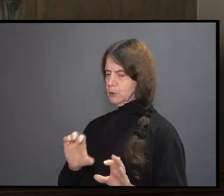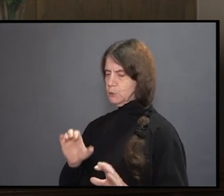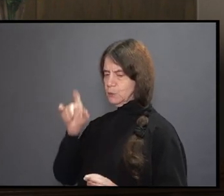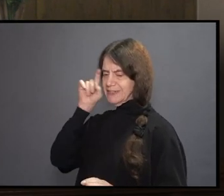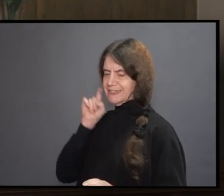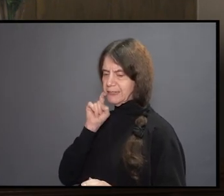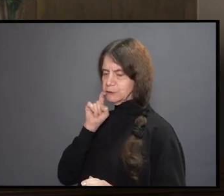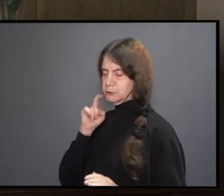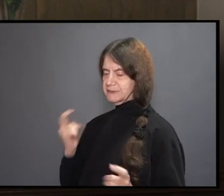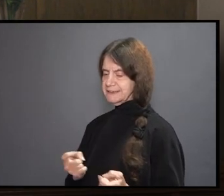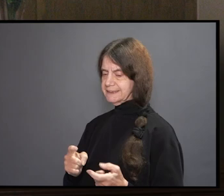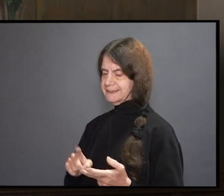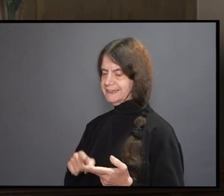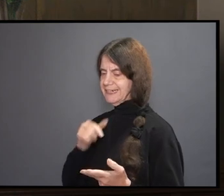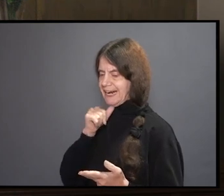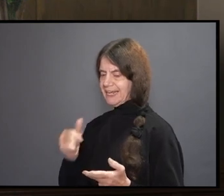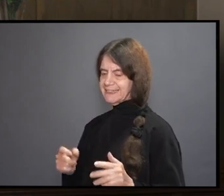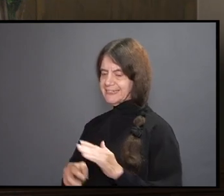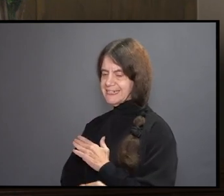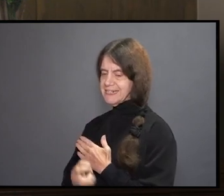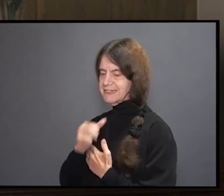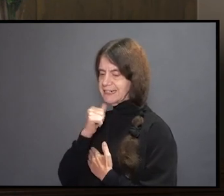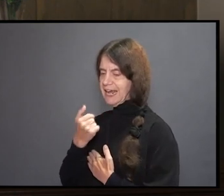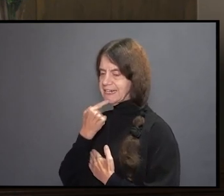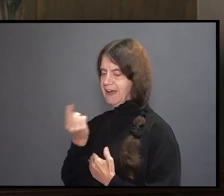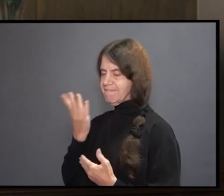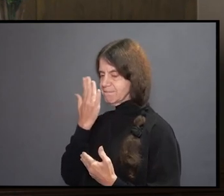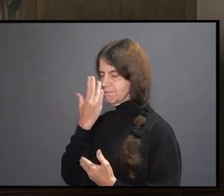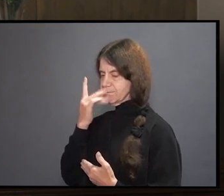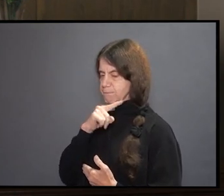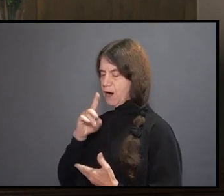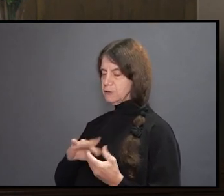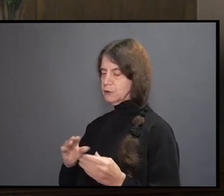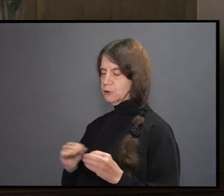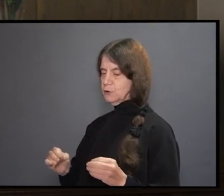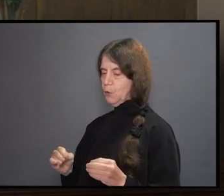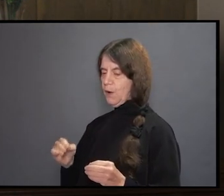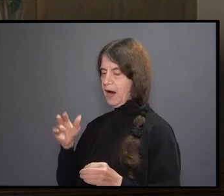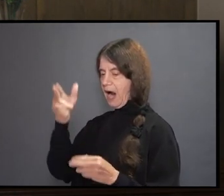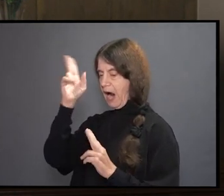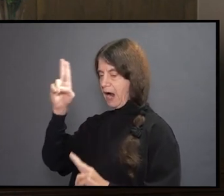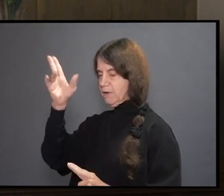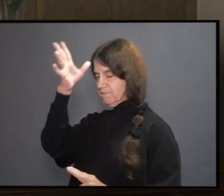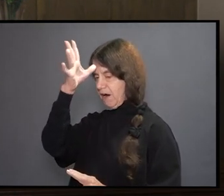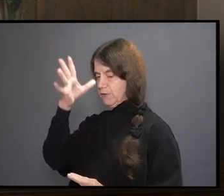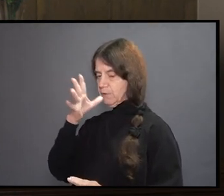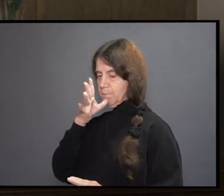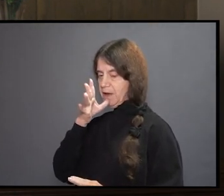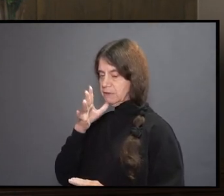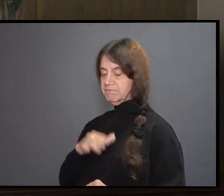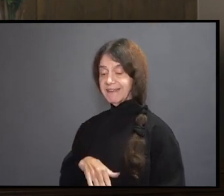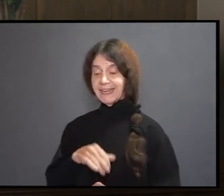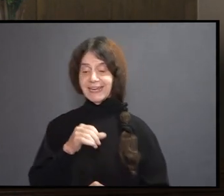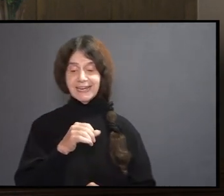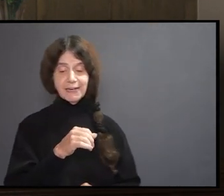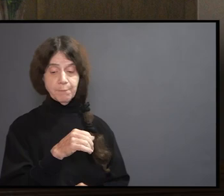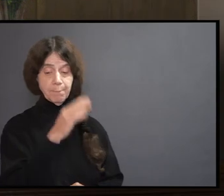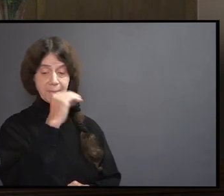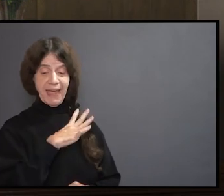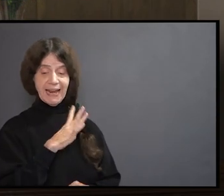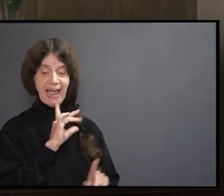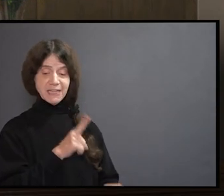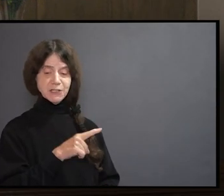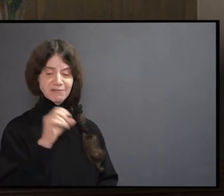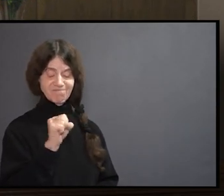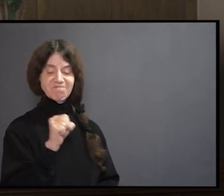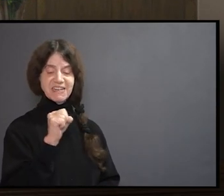do not commit adultery, do not steal, do not bear false witness, do not defraud, honor your father and mother." And